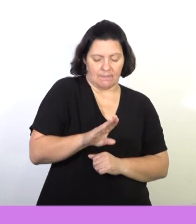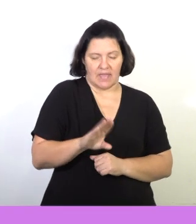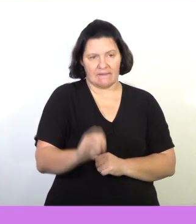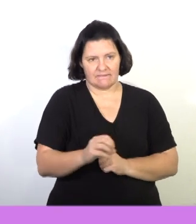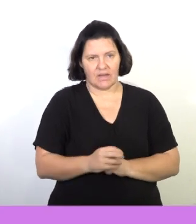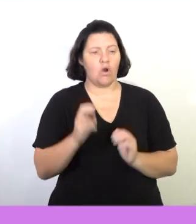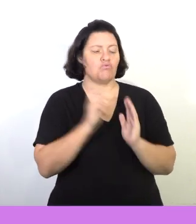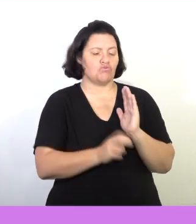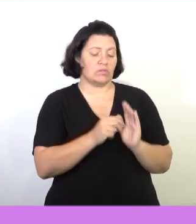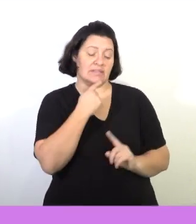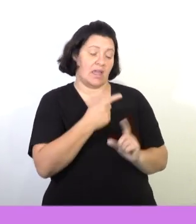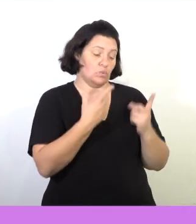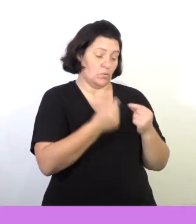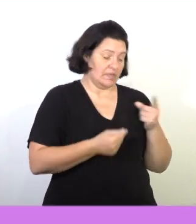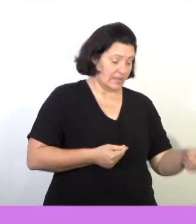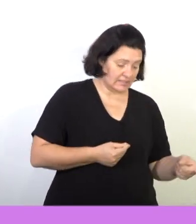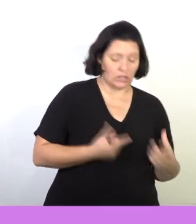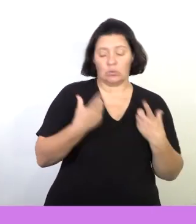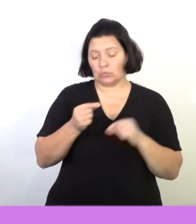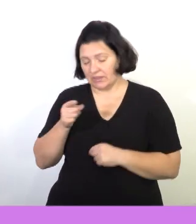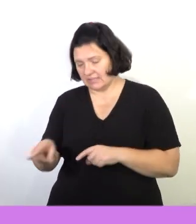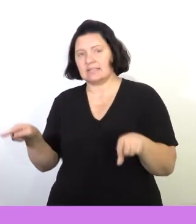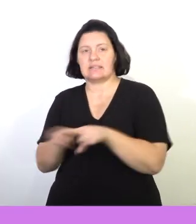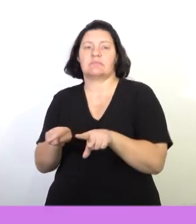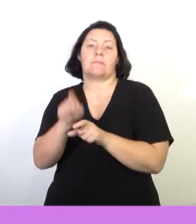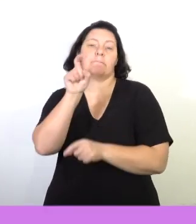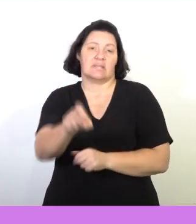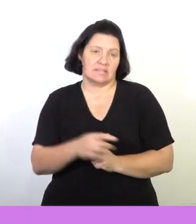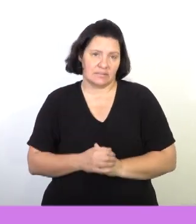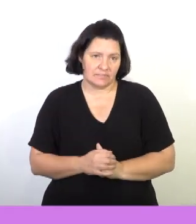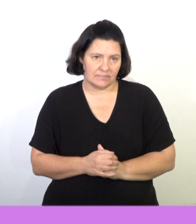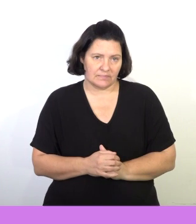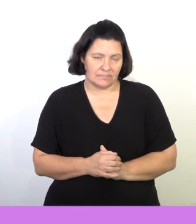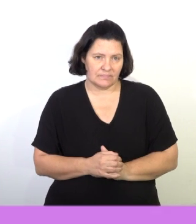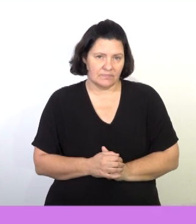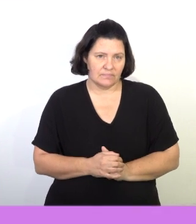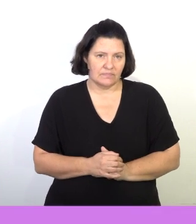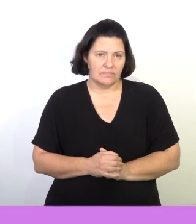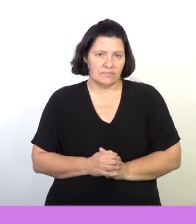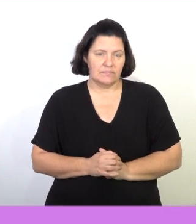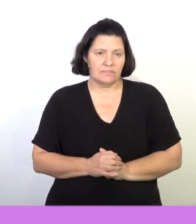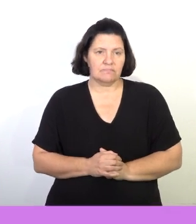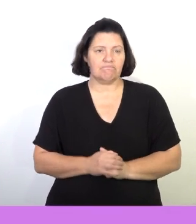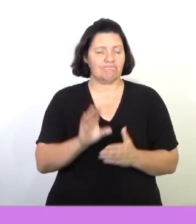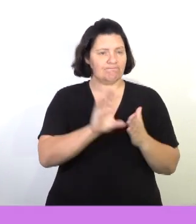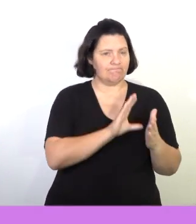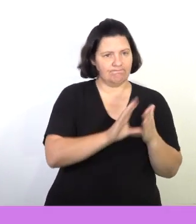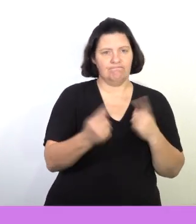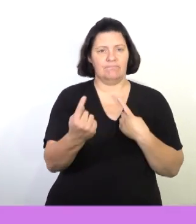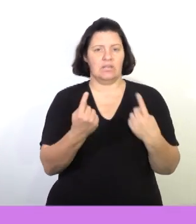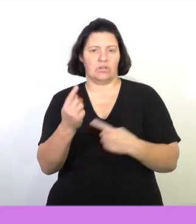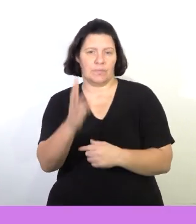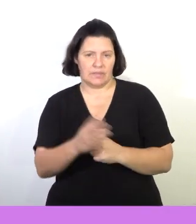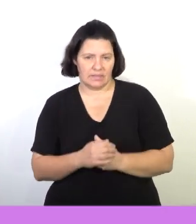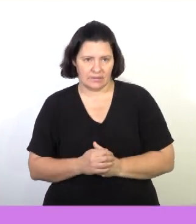to B. And observe the rule that says, what you do on the left-hand side, you also do on the right-hand side. They will